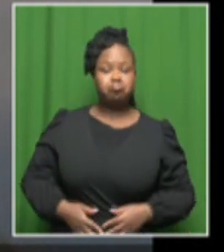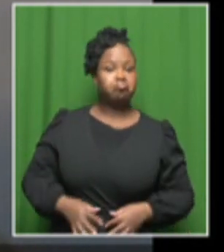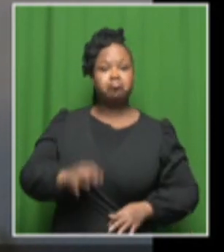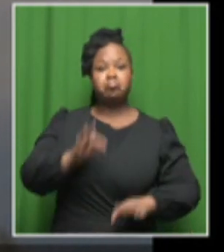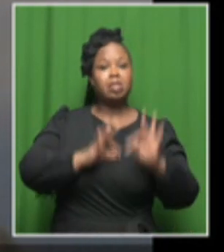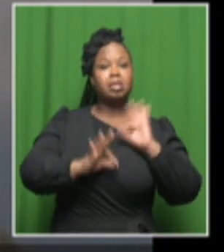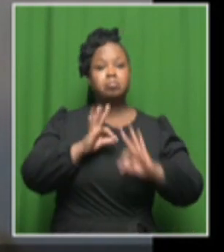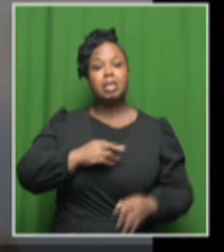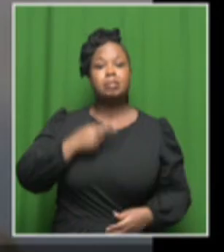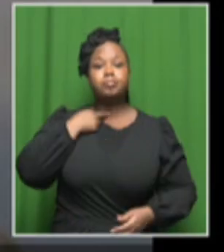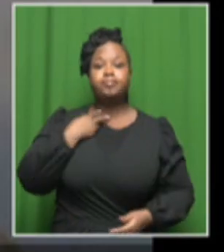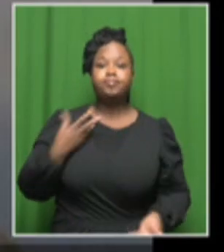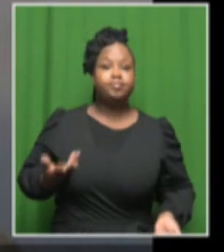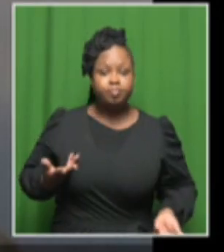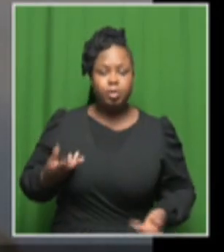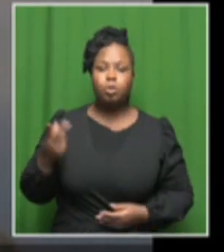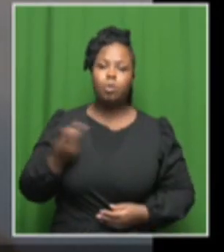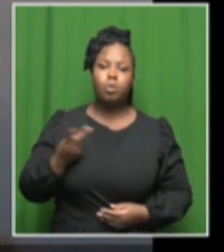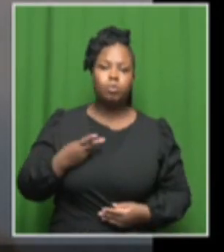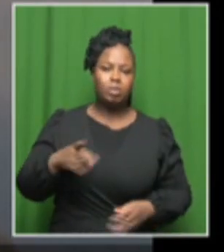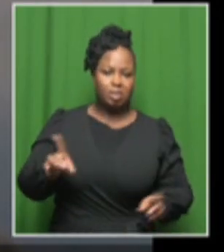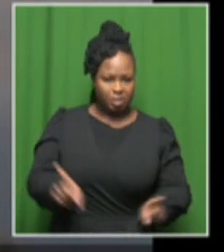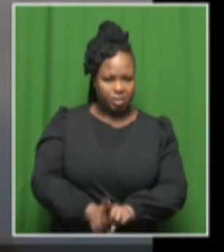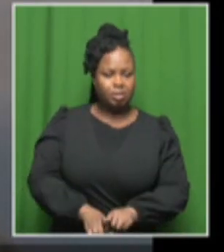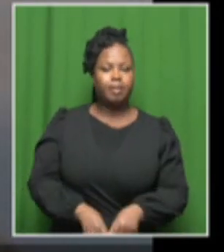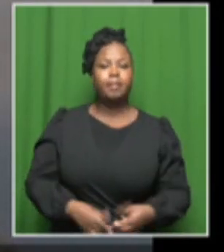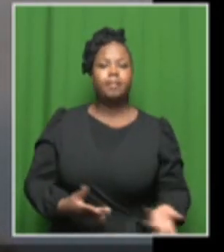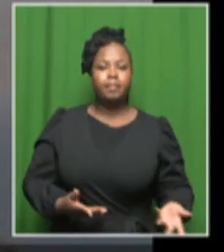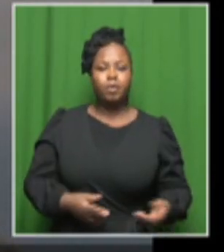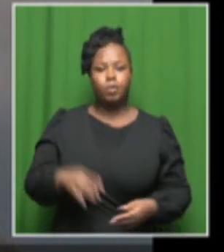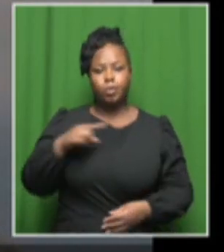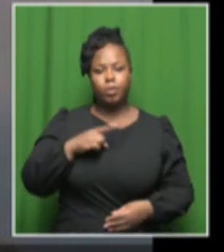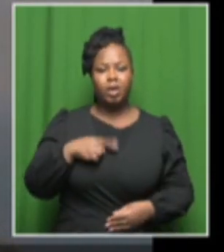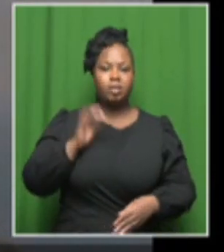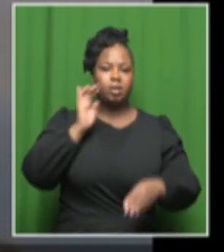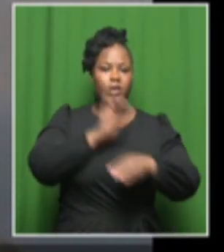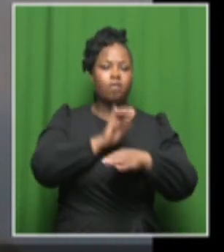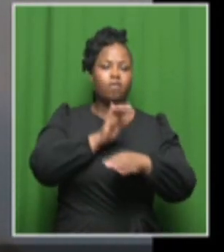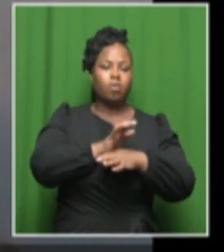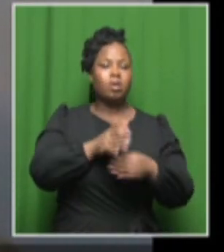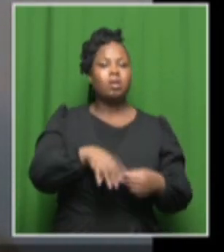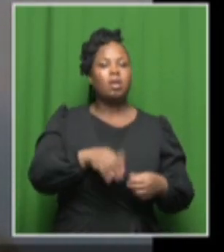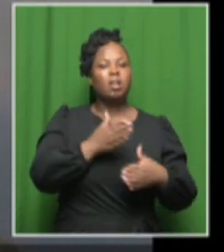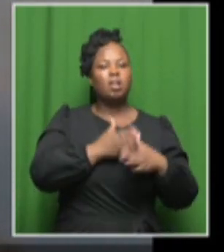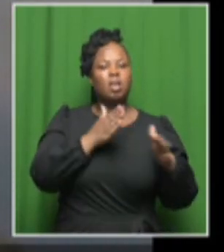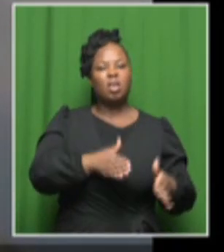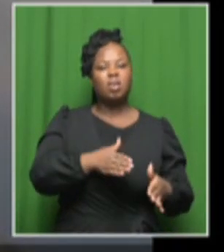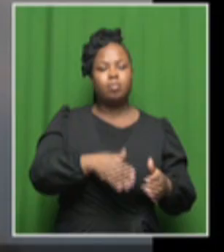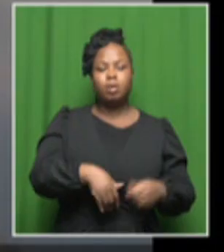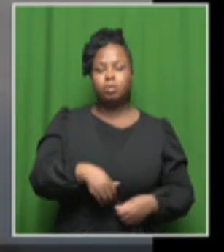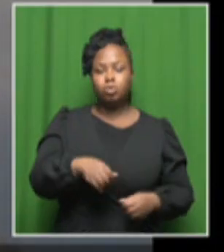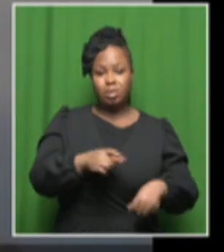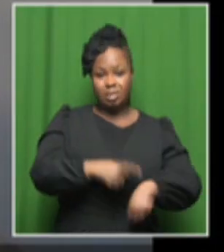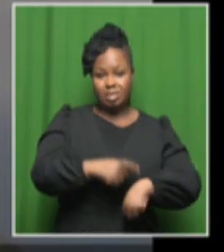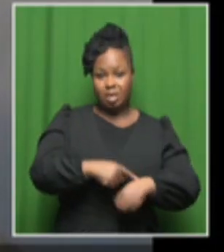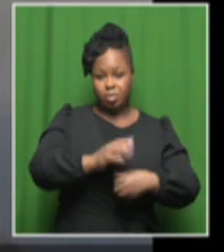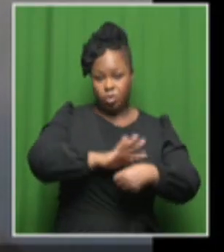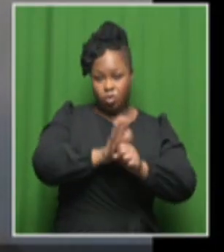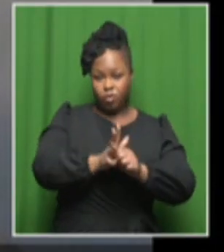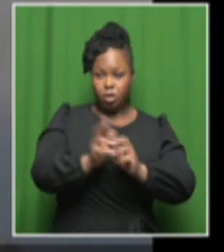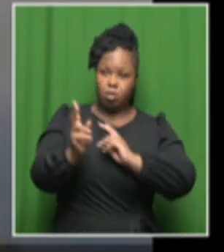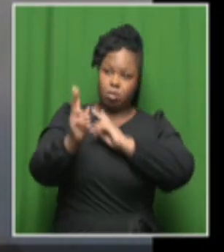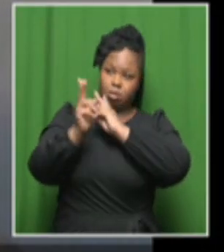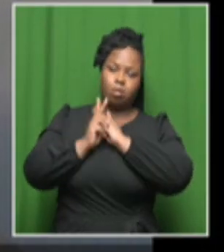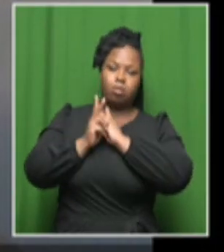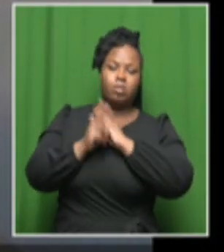explanation then. It was also under the same tenure that we went to the foreign labor markets, I think during COVID, to get a loan that was said